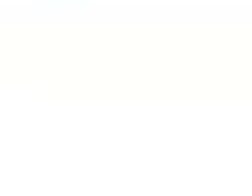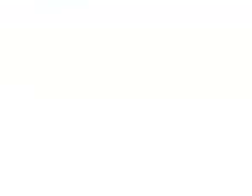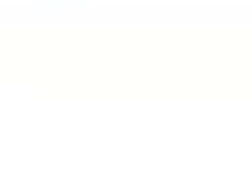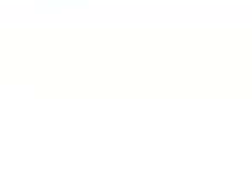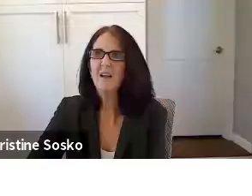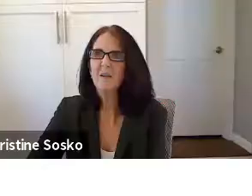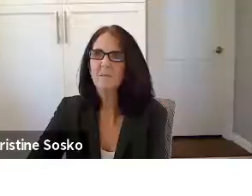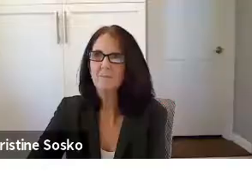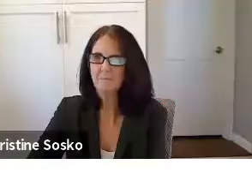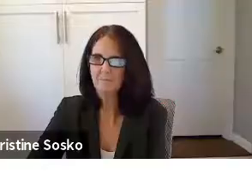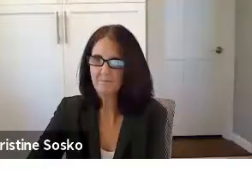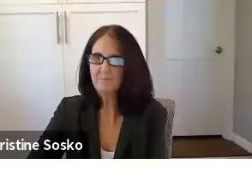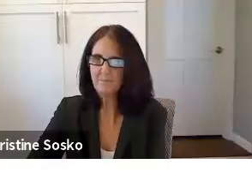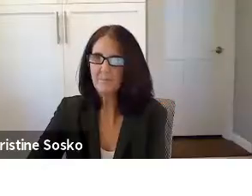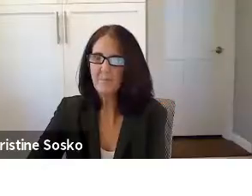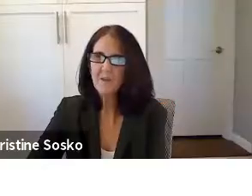Yeah.